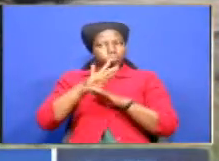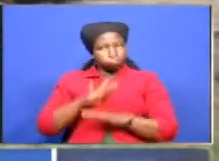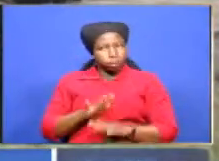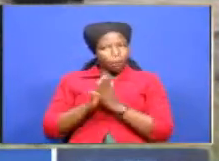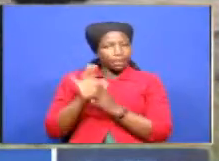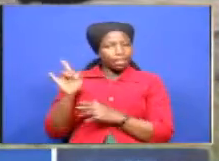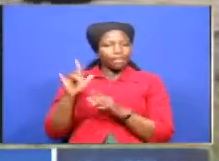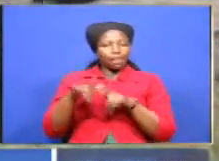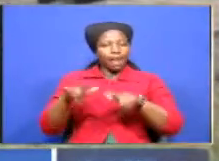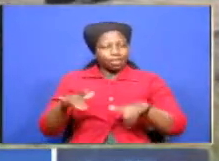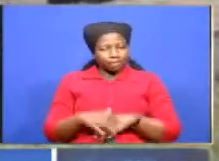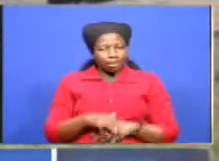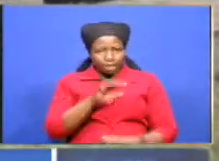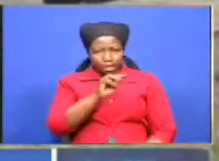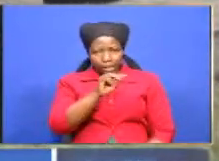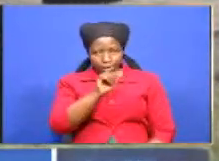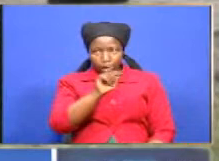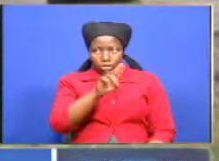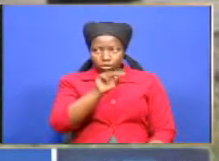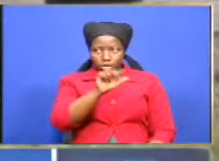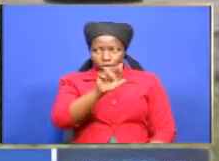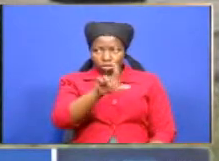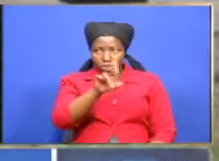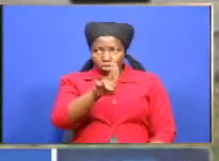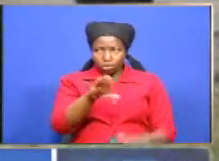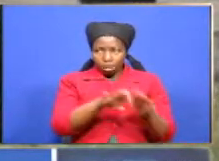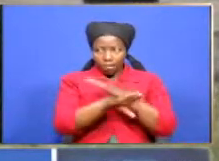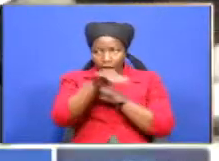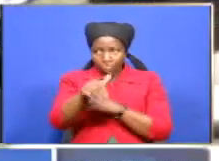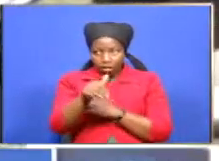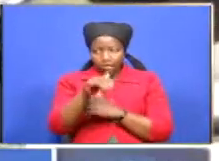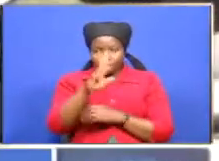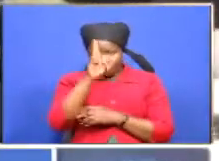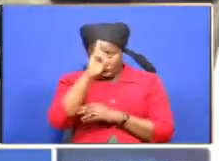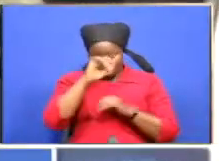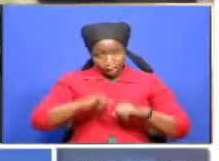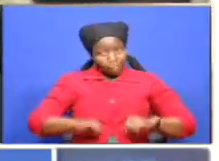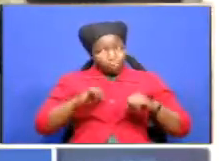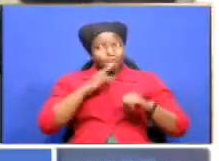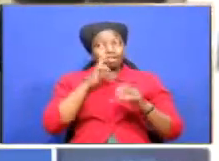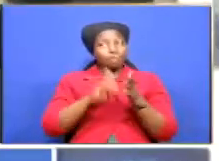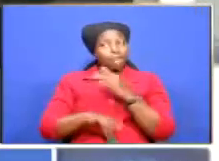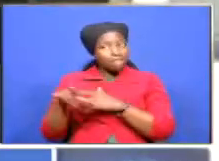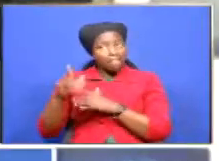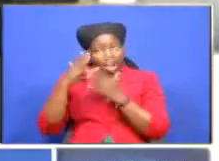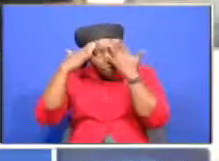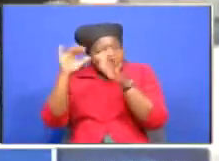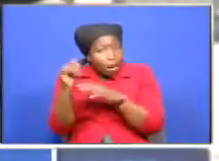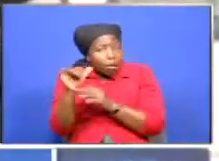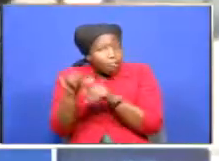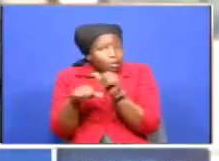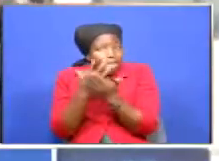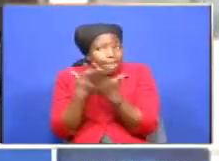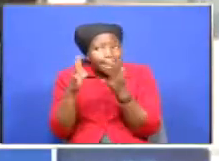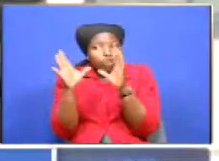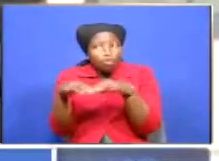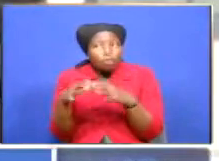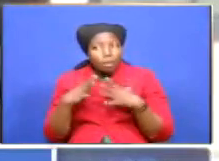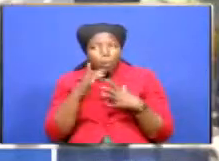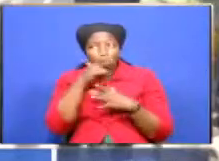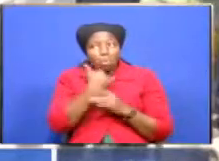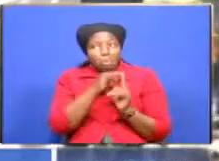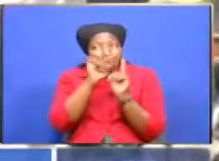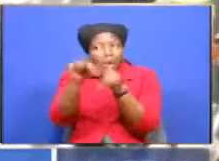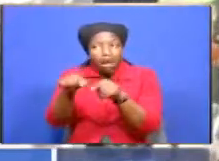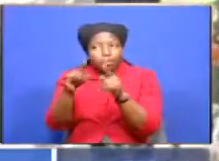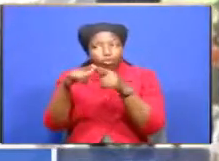Matungulu Sub-County Police Commander Kipkemoi Kirui, however, says he is not aware of any group of people who were to be resettled in the